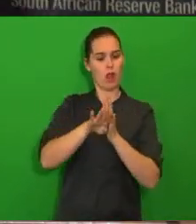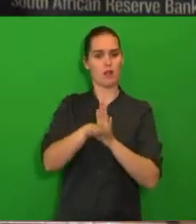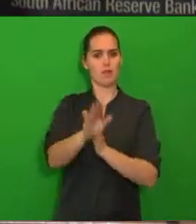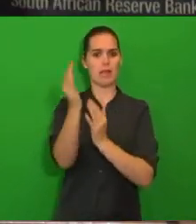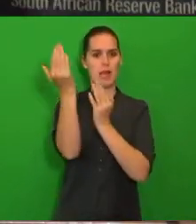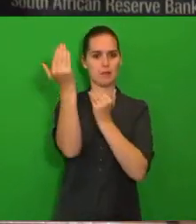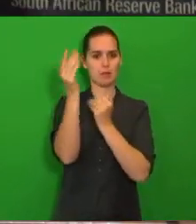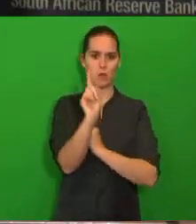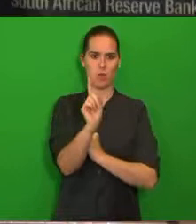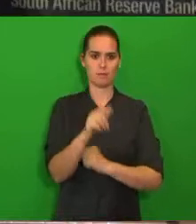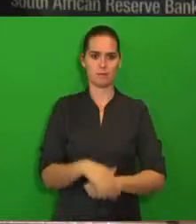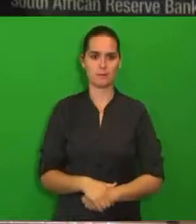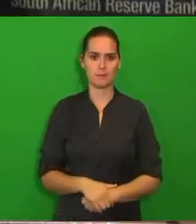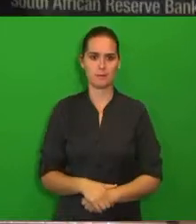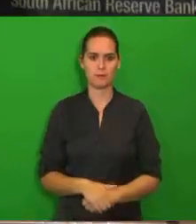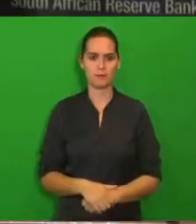inflation expectations.